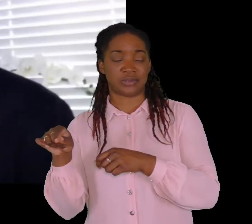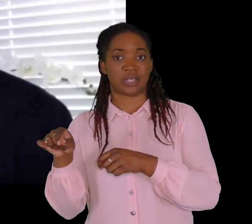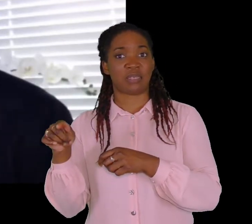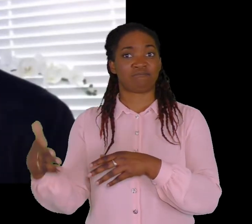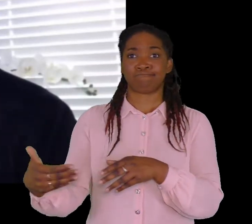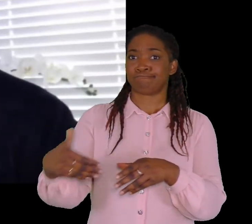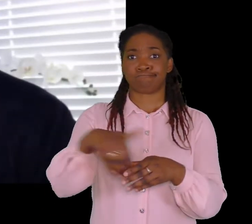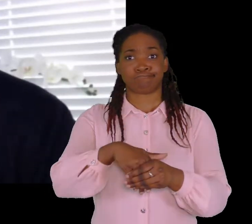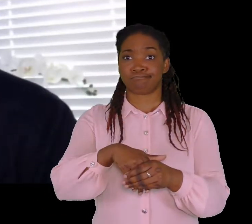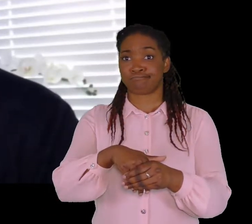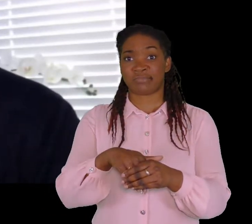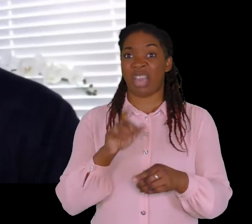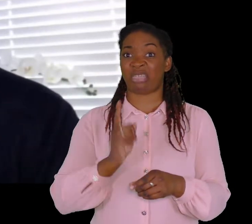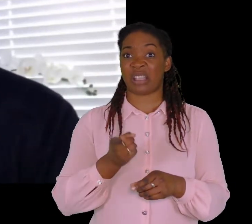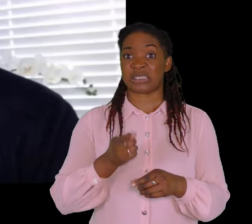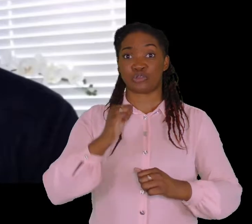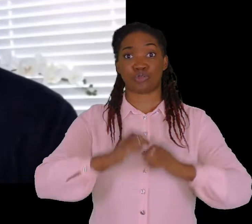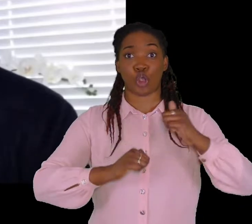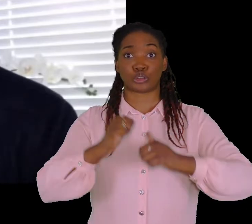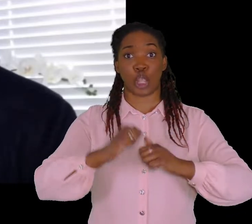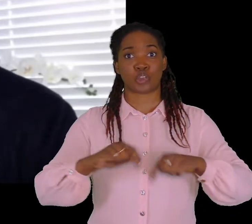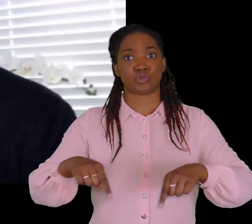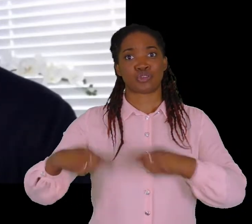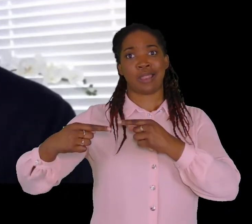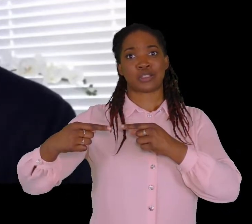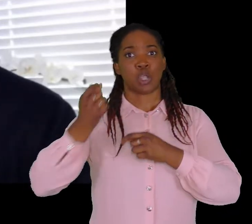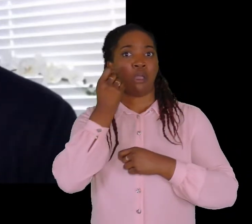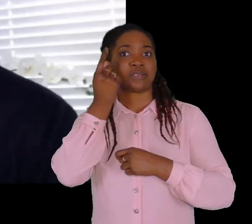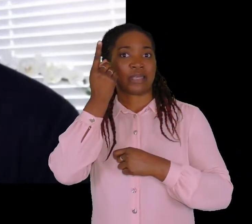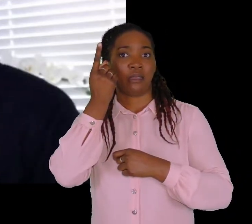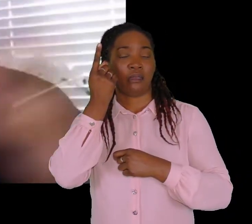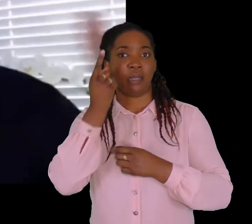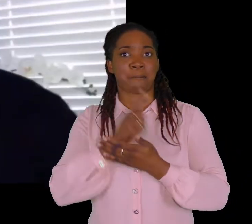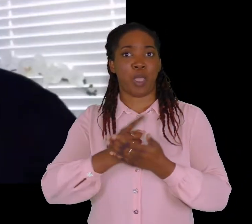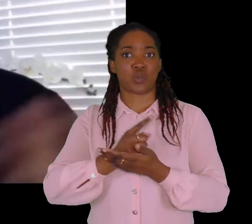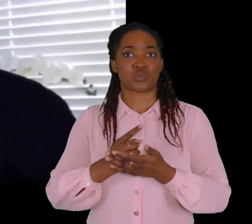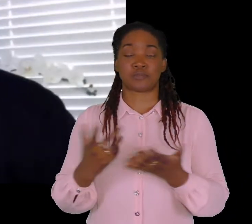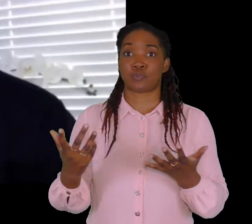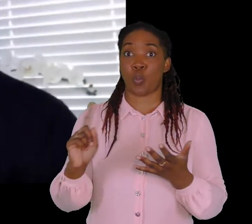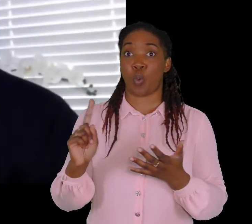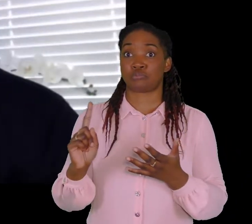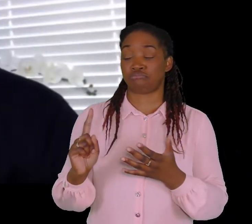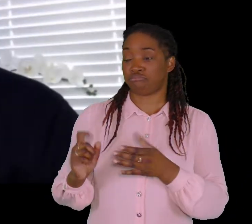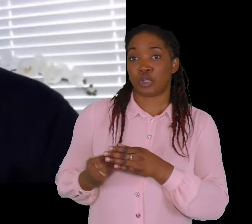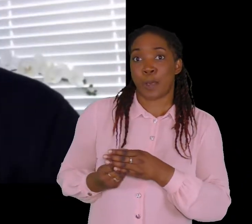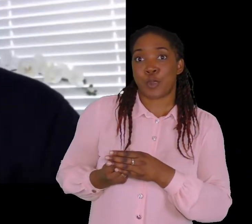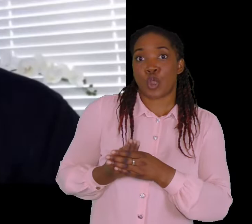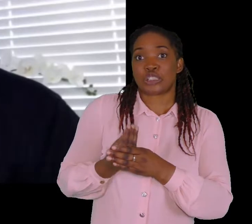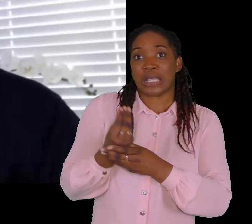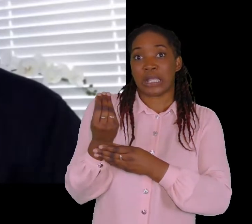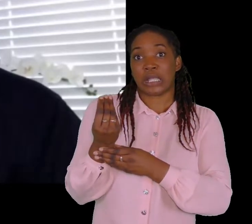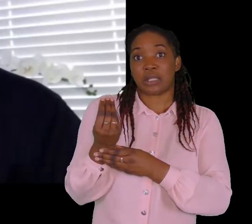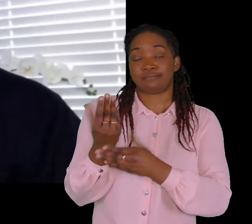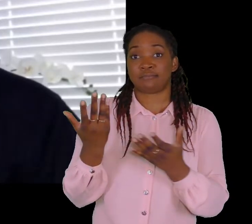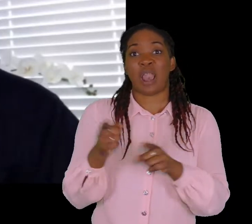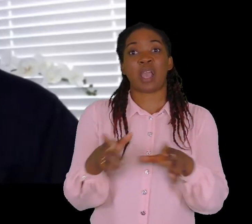challenged ideas about what was emerging politically, let's say, but that which entered